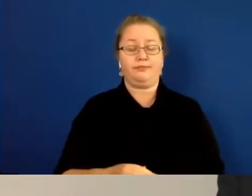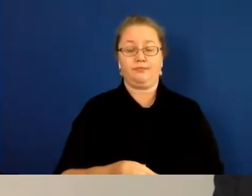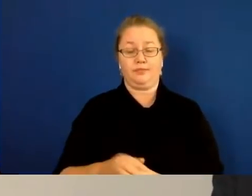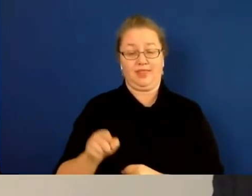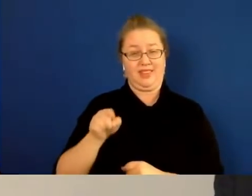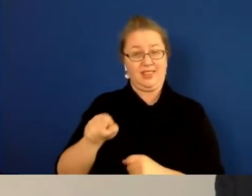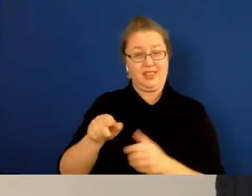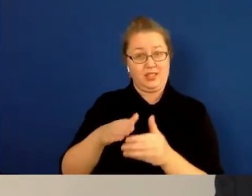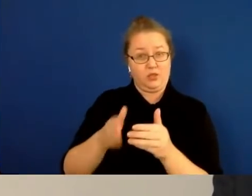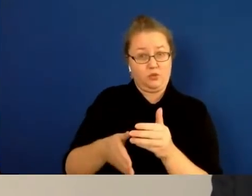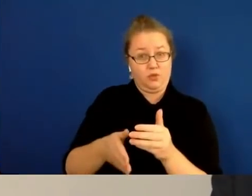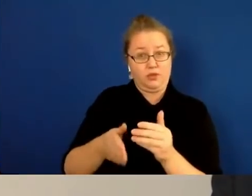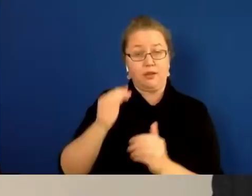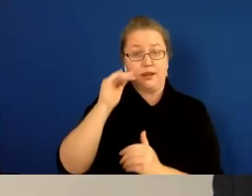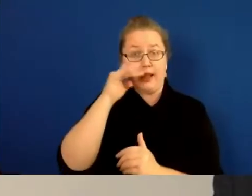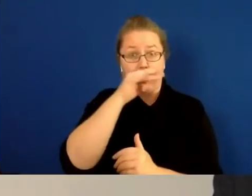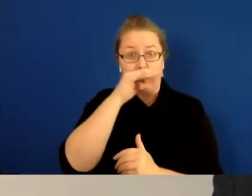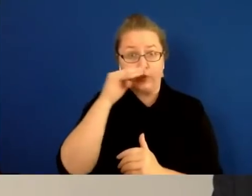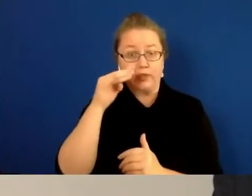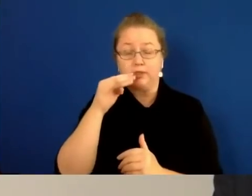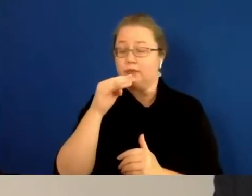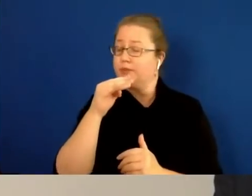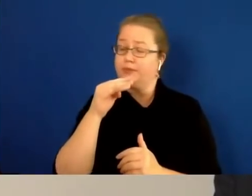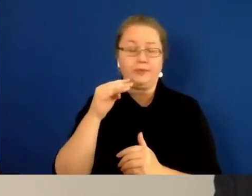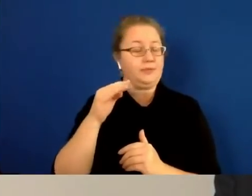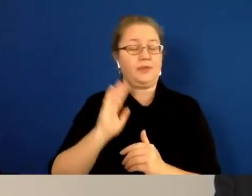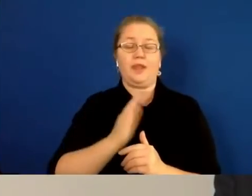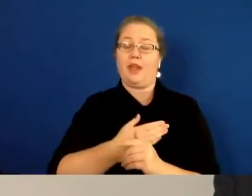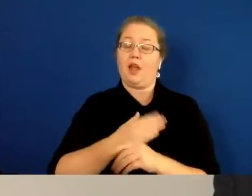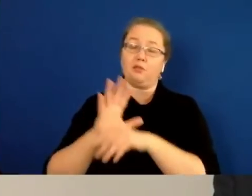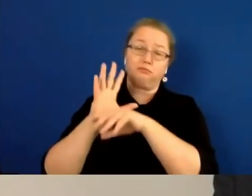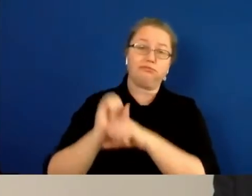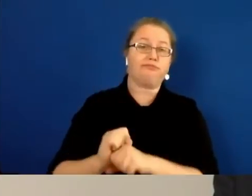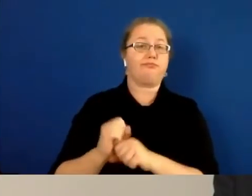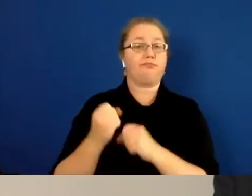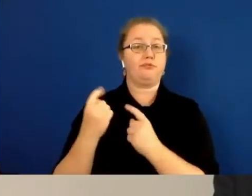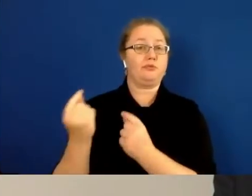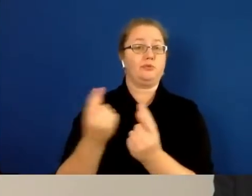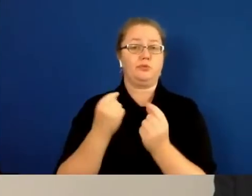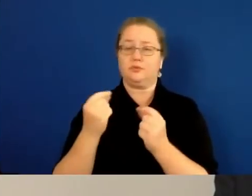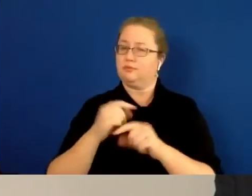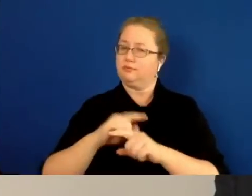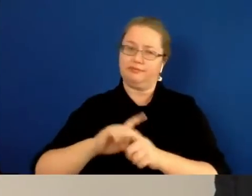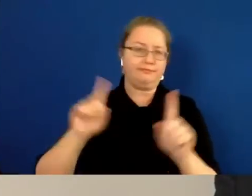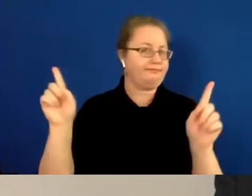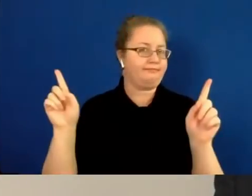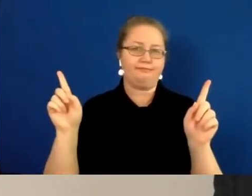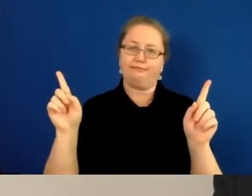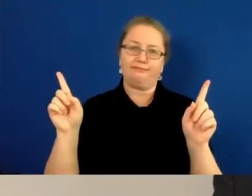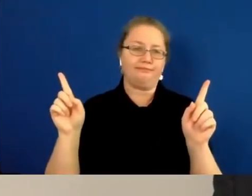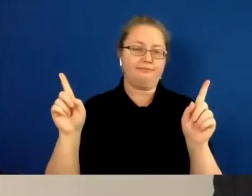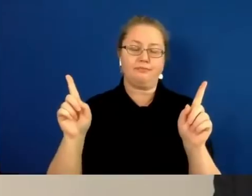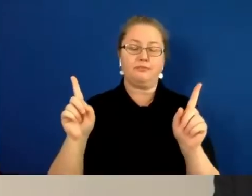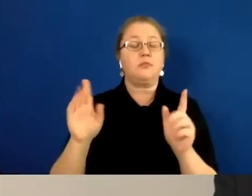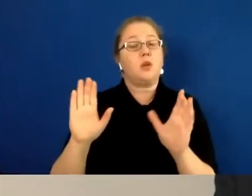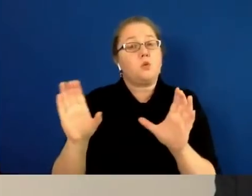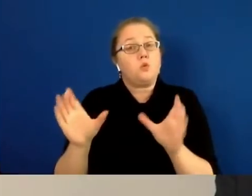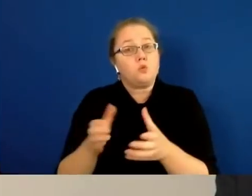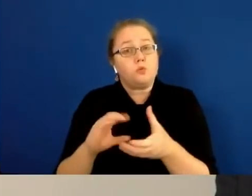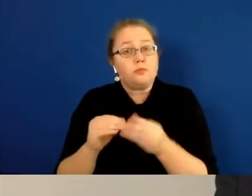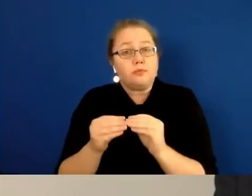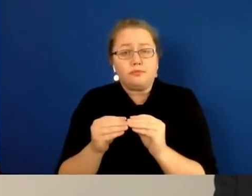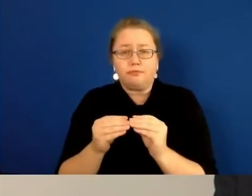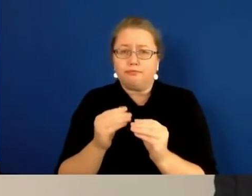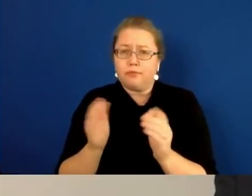of the new cases we have today are directly linked to gatherings in our homes and elsewhere that are now resulting